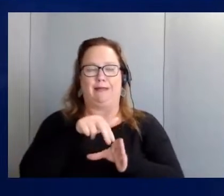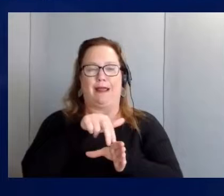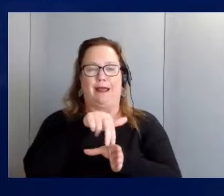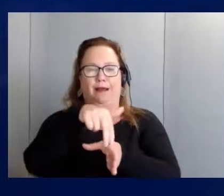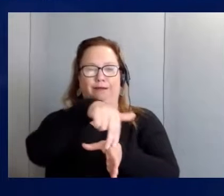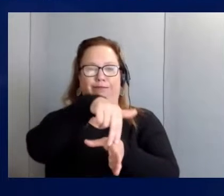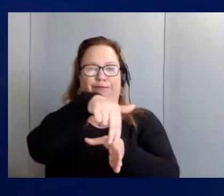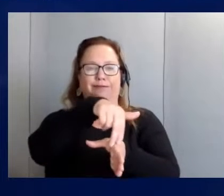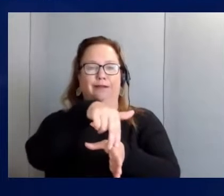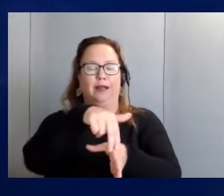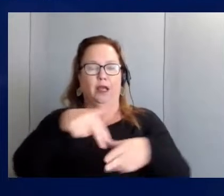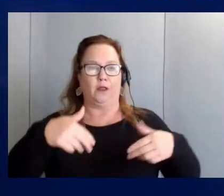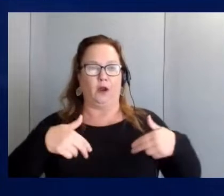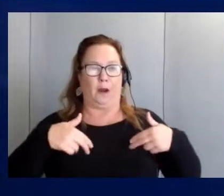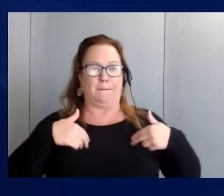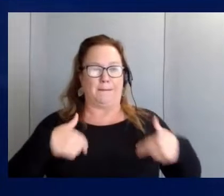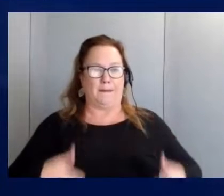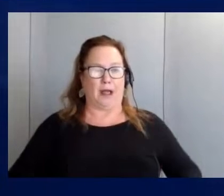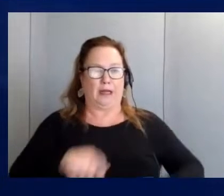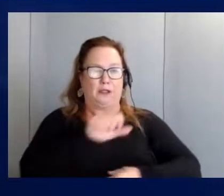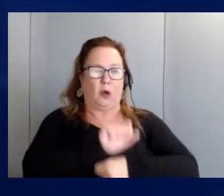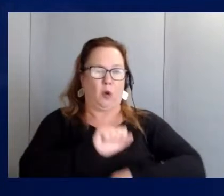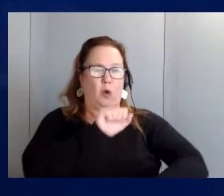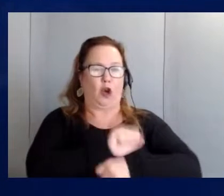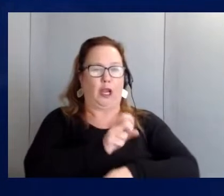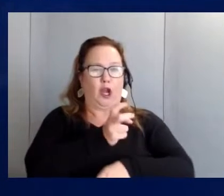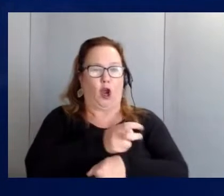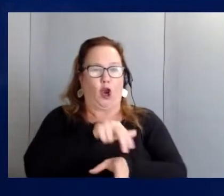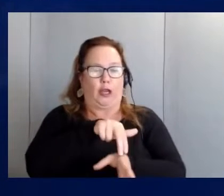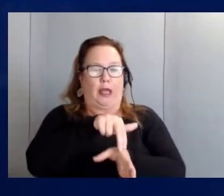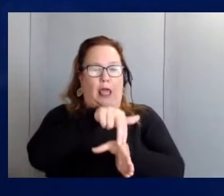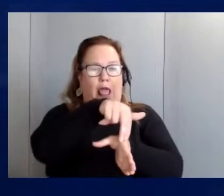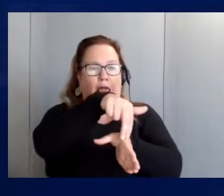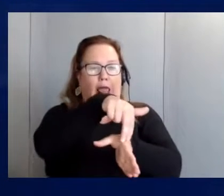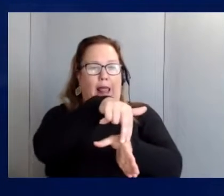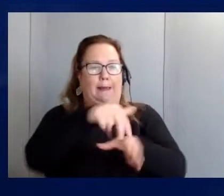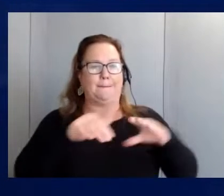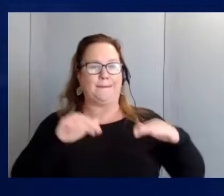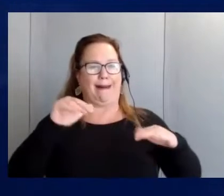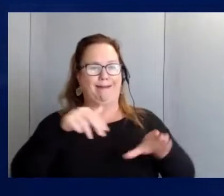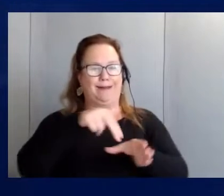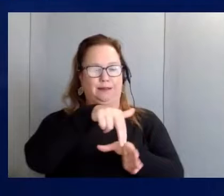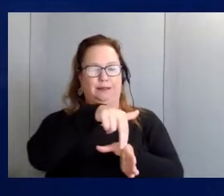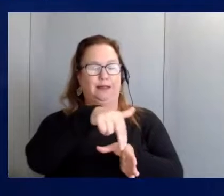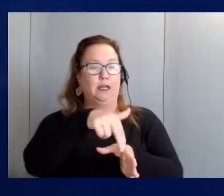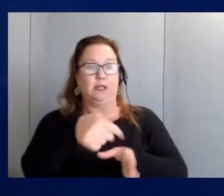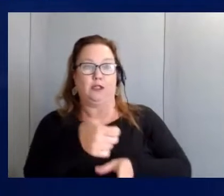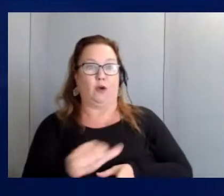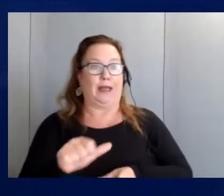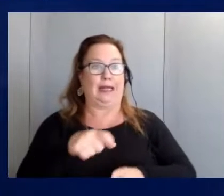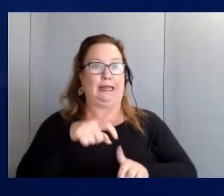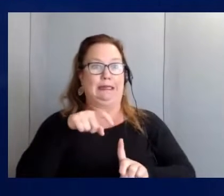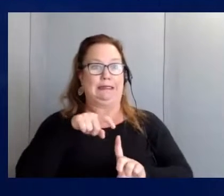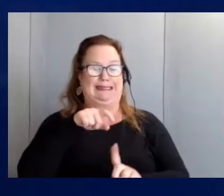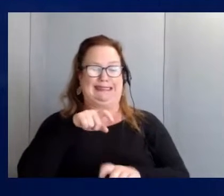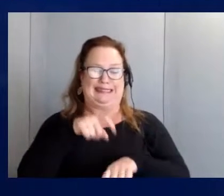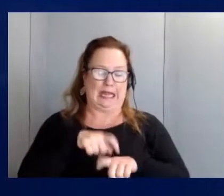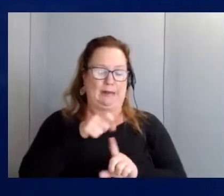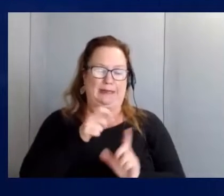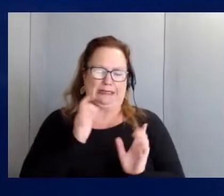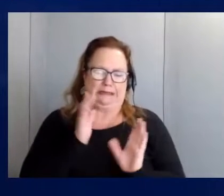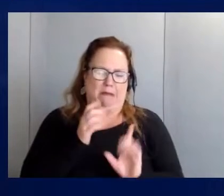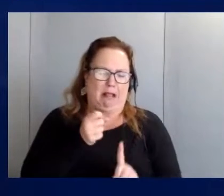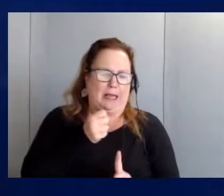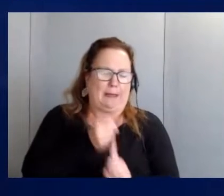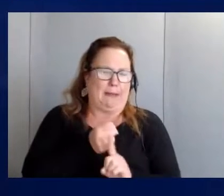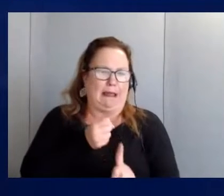bodies are working really, really hard to keep them on that tightrope. And so anytime they have any sort of, even a small impact, which could be like the